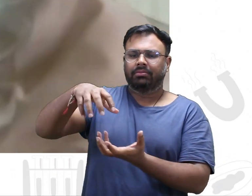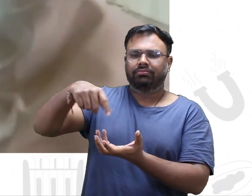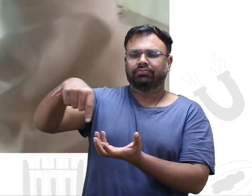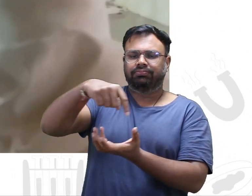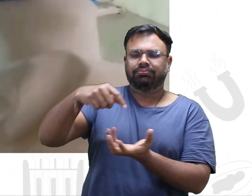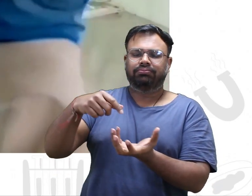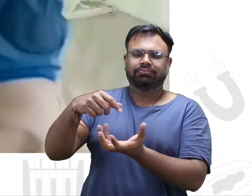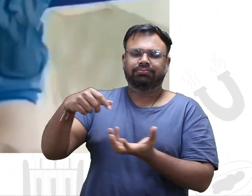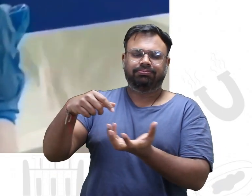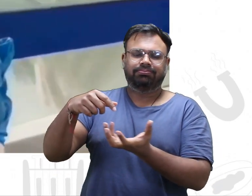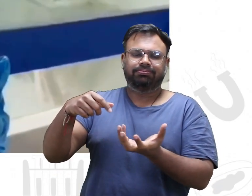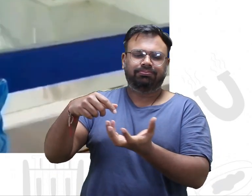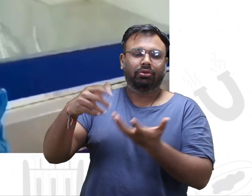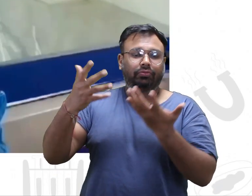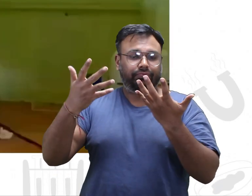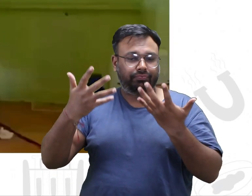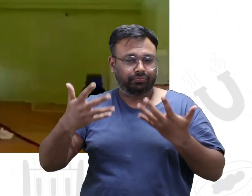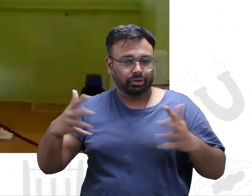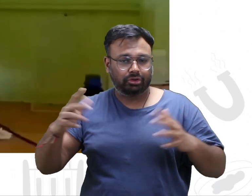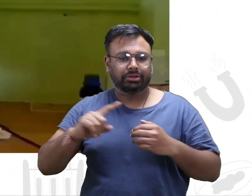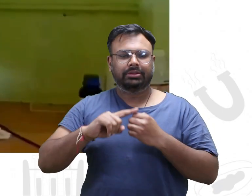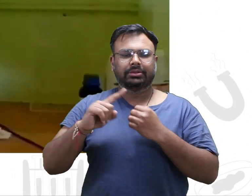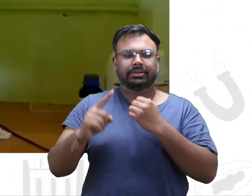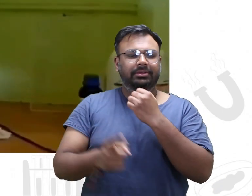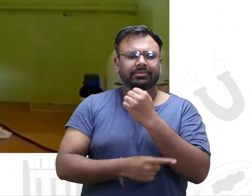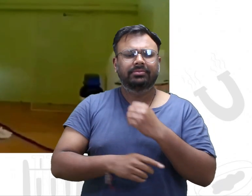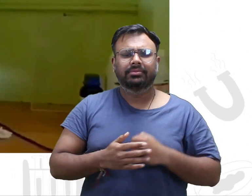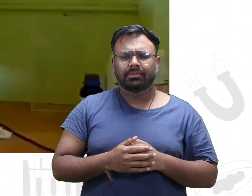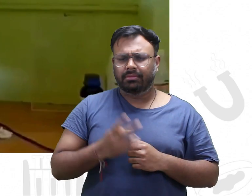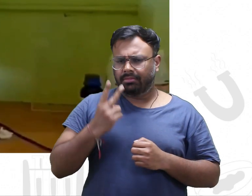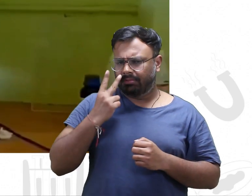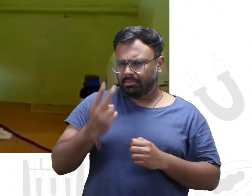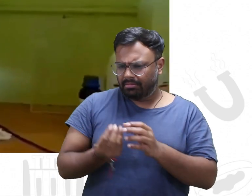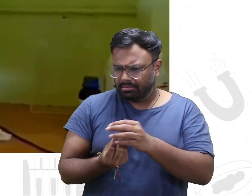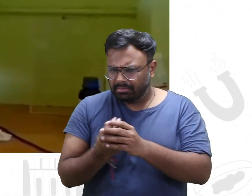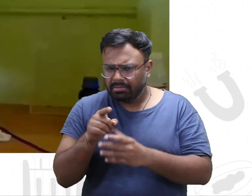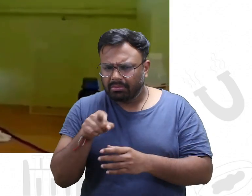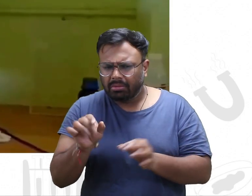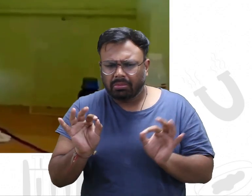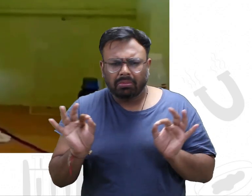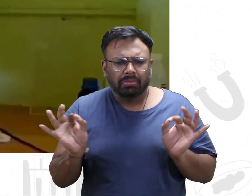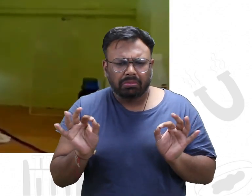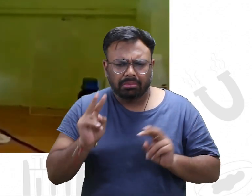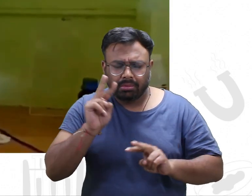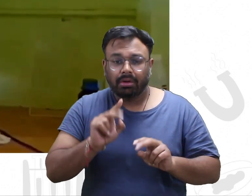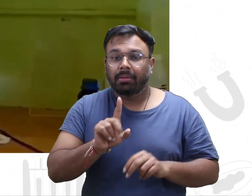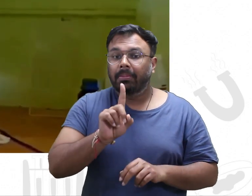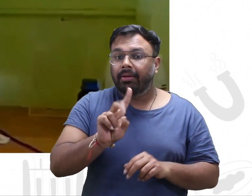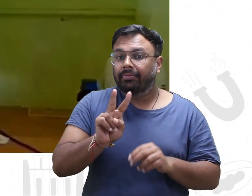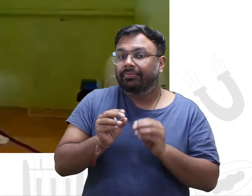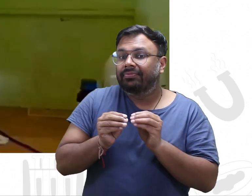incubator and monitor the respective contaminants. Here, in the bare agar plate, no microbial growth